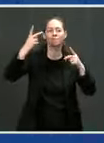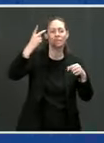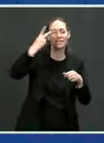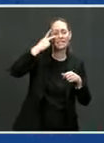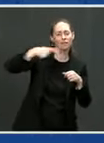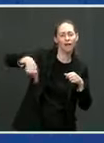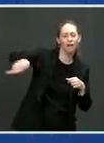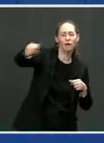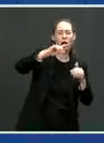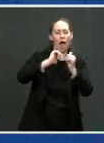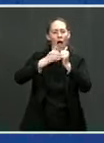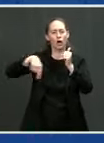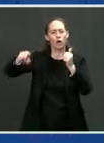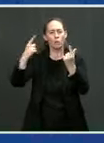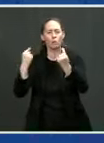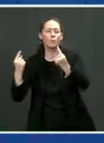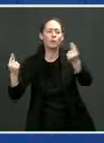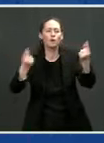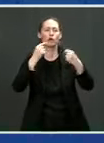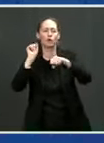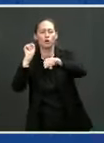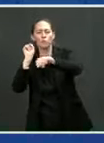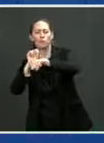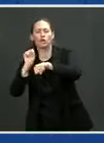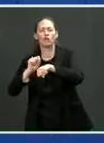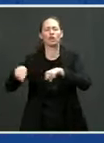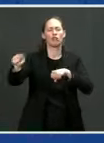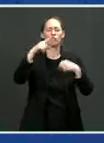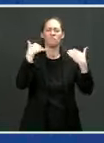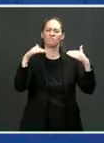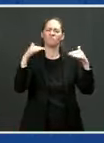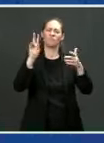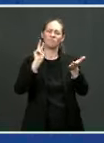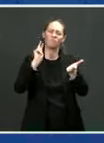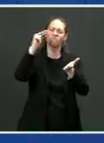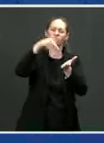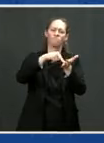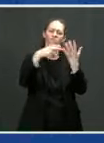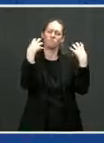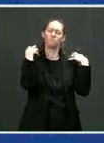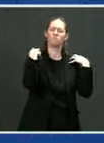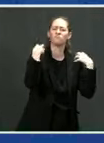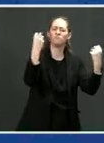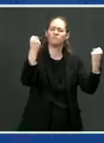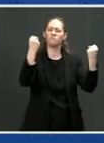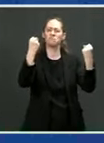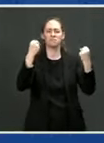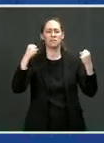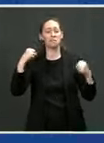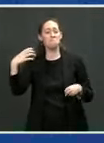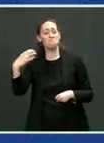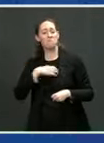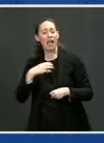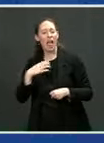with pure courage and not complain.